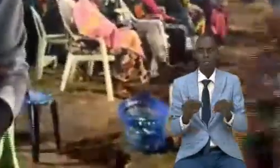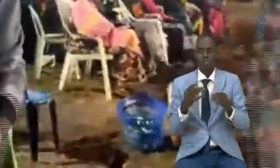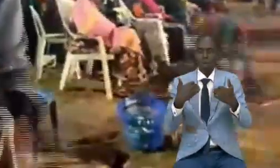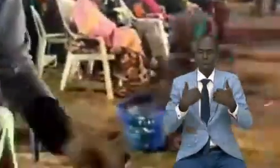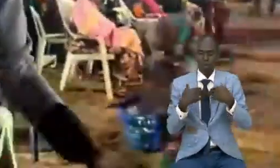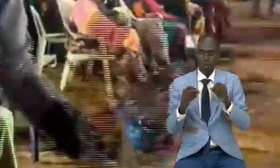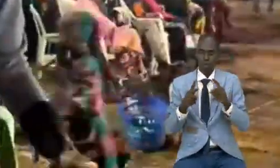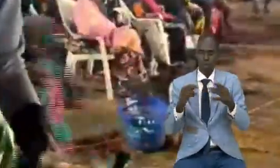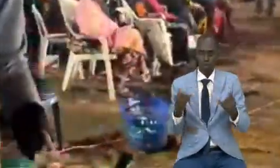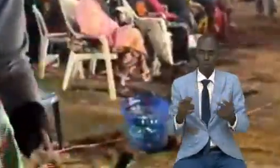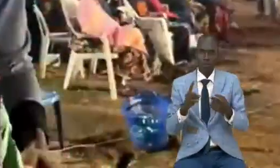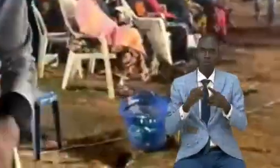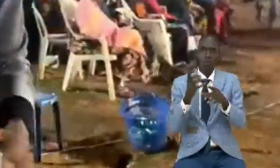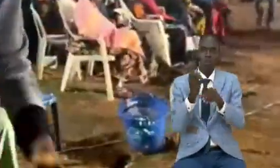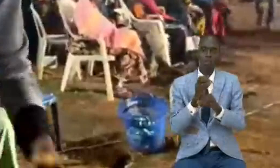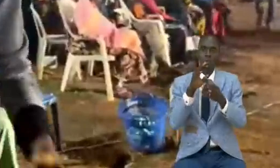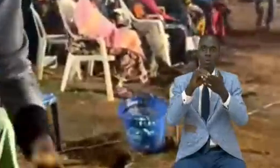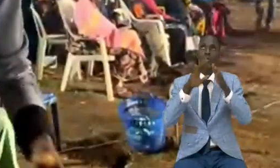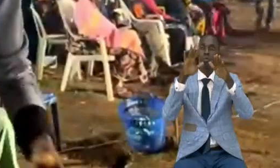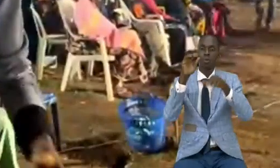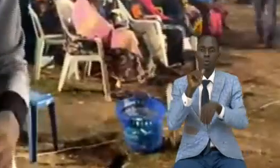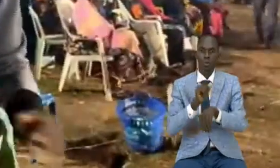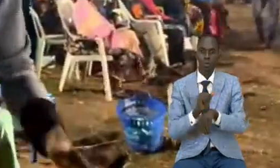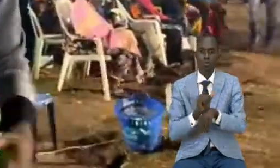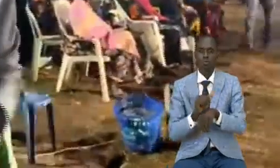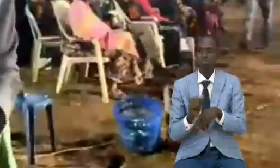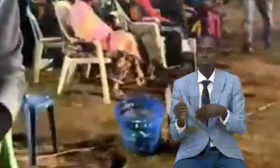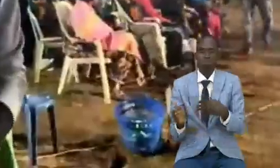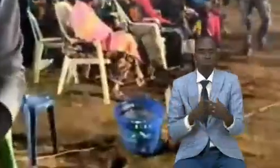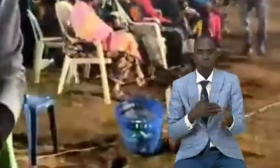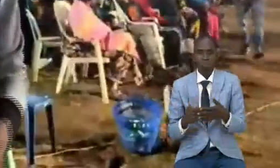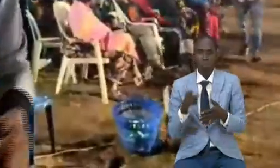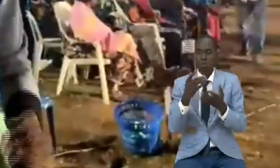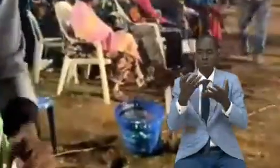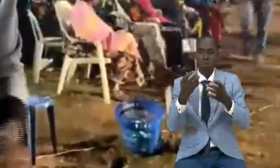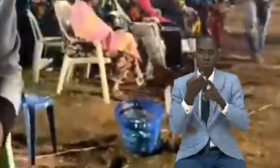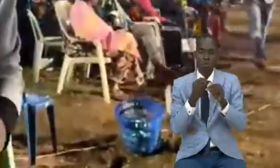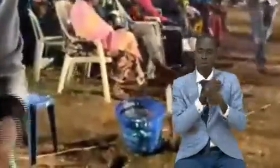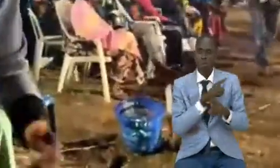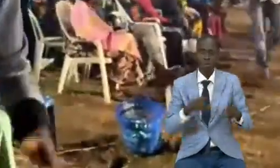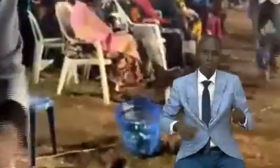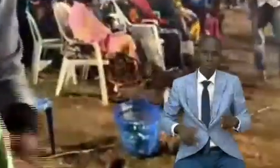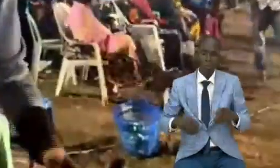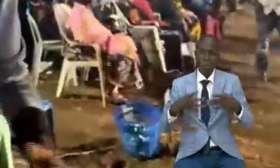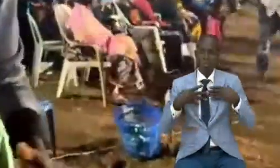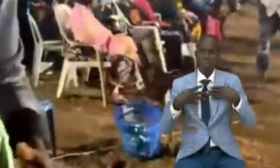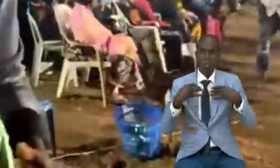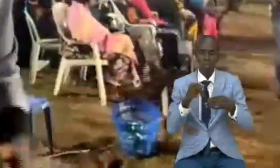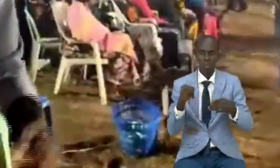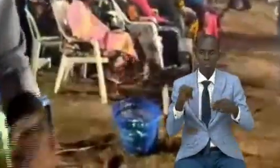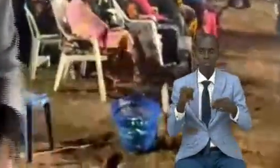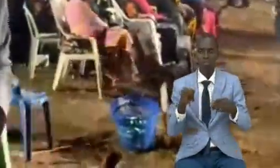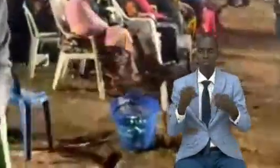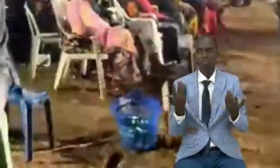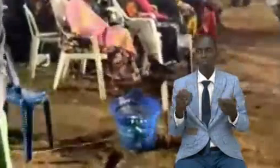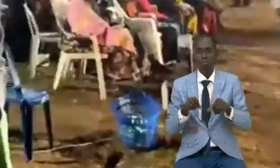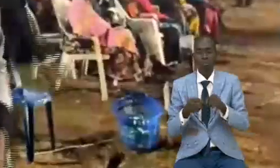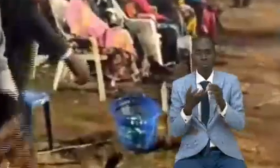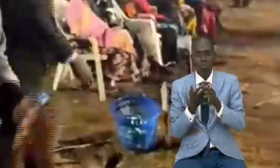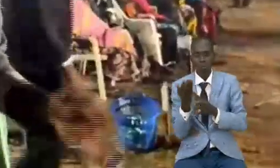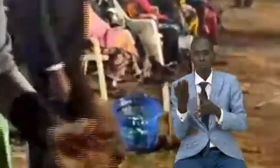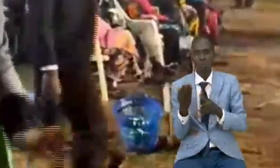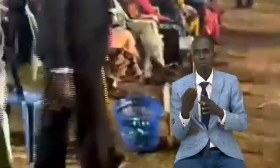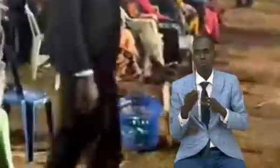are reaching out to every continent and every country. It has been a great night here at Emirates